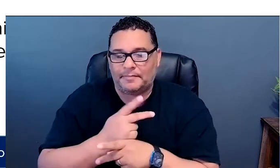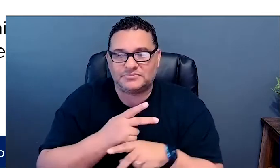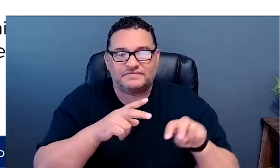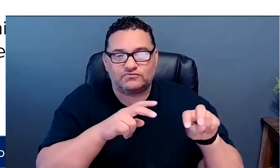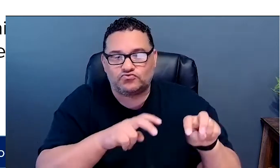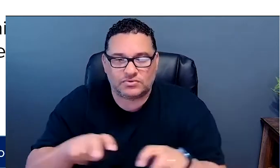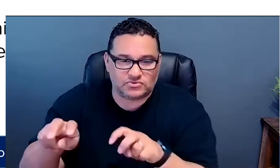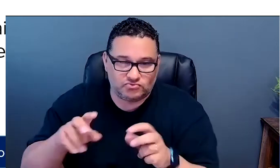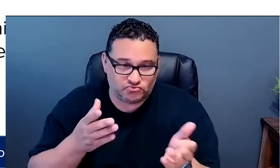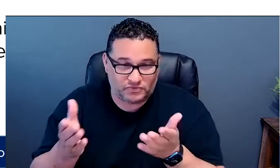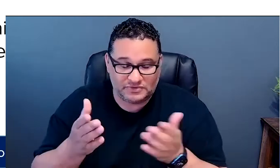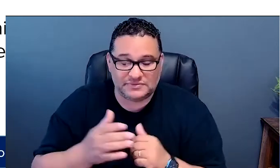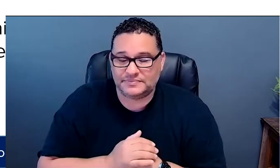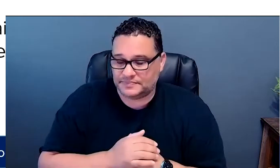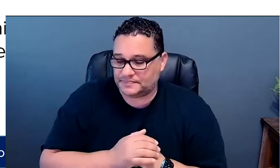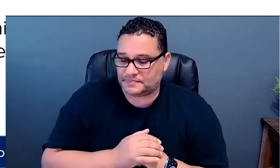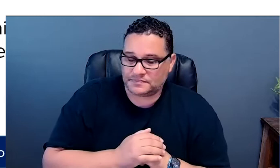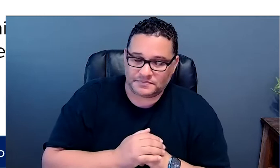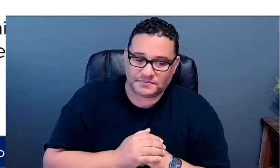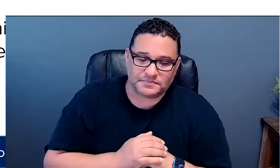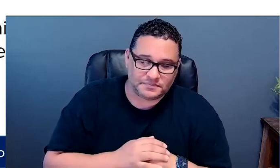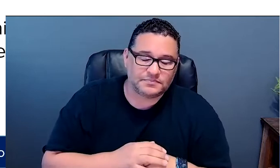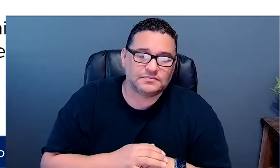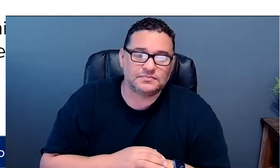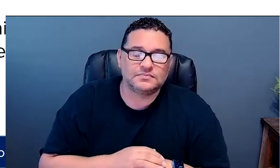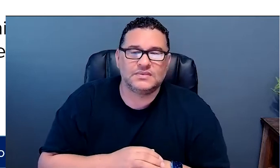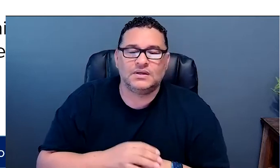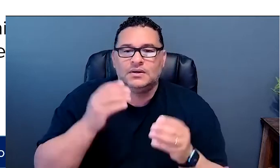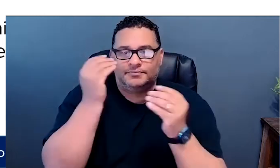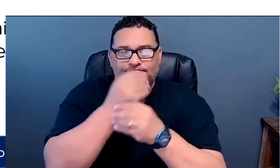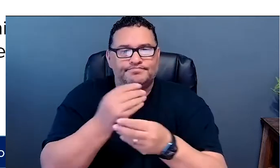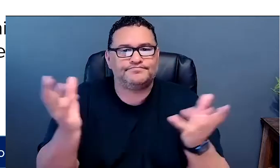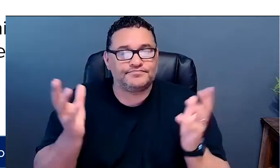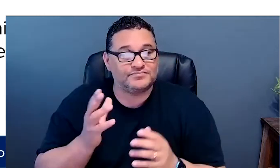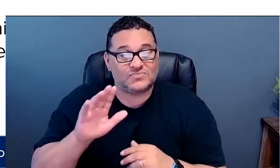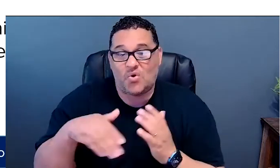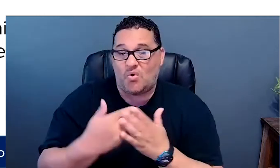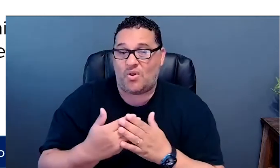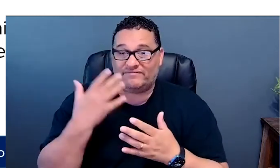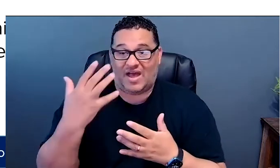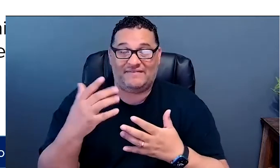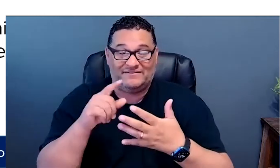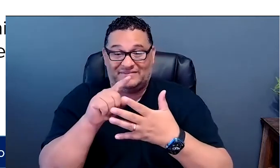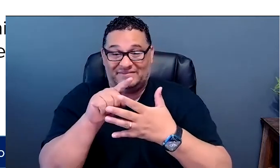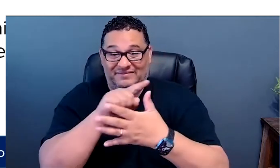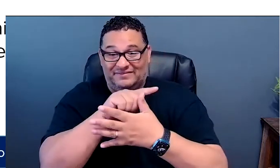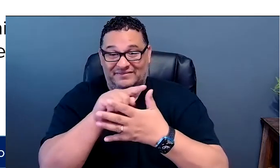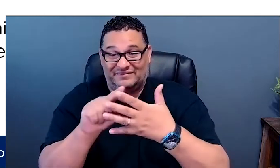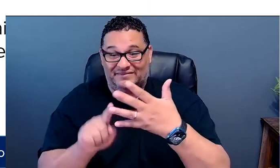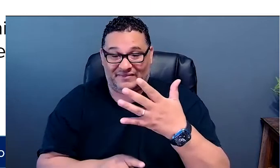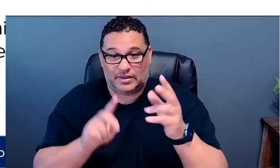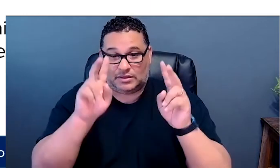And just so you know, all 5 of those topic areas within the pre-employment